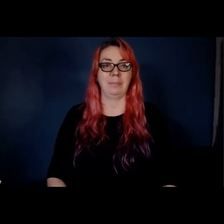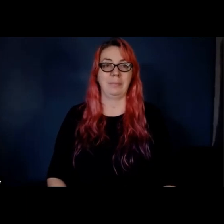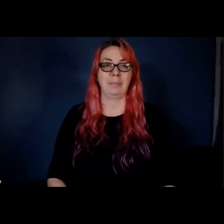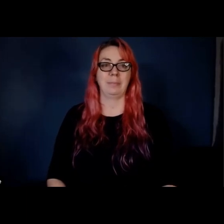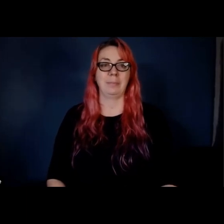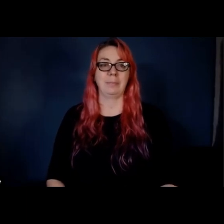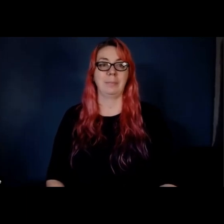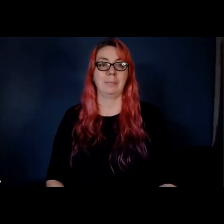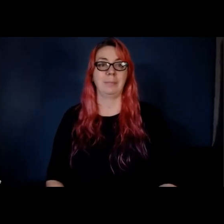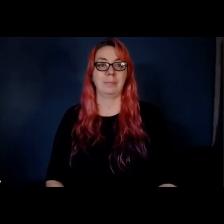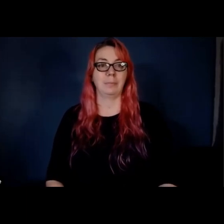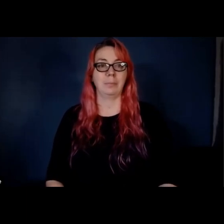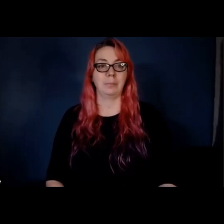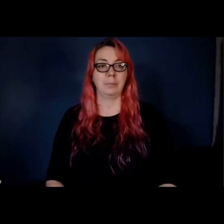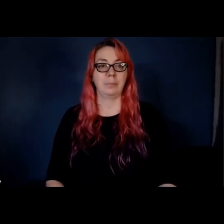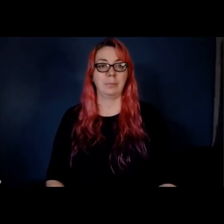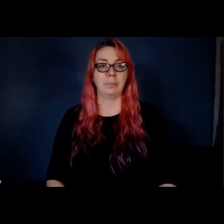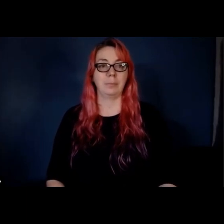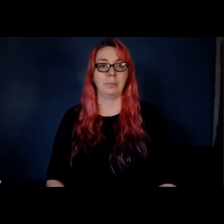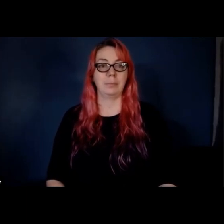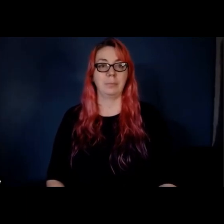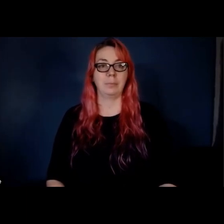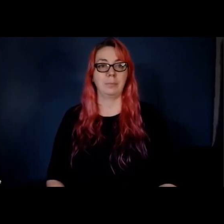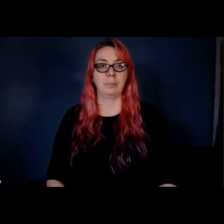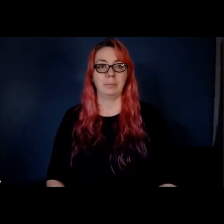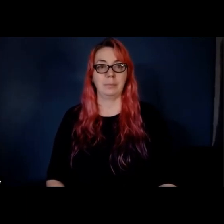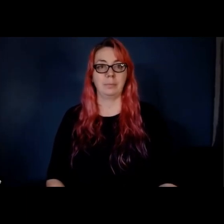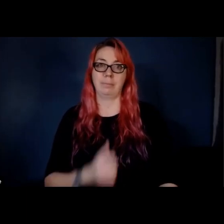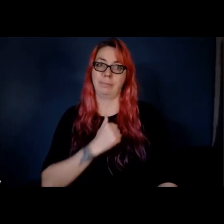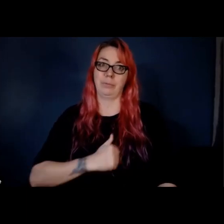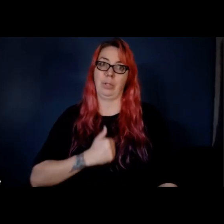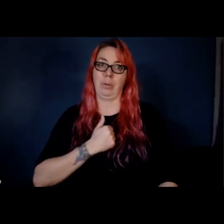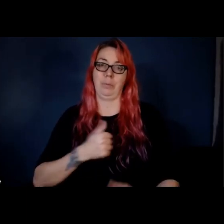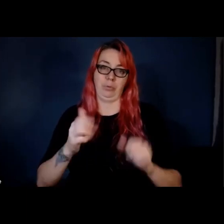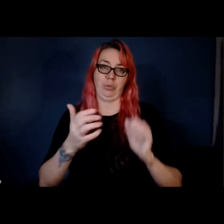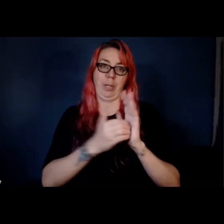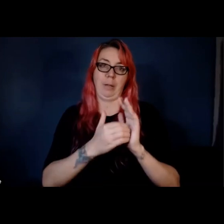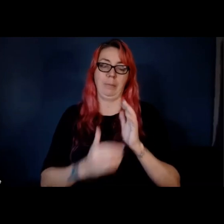sharing. Okay, here we go. Sorry about that.